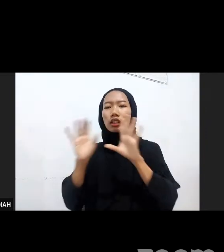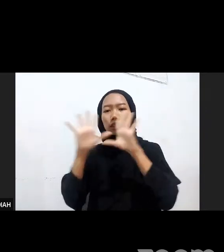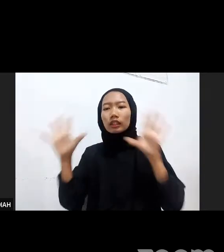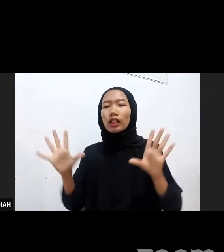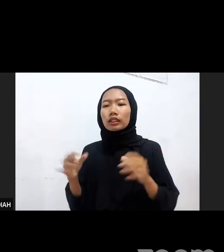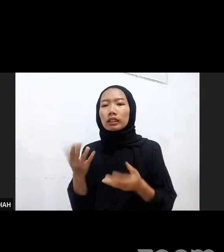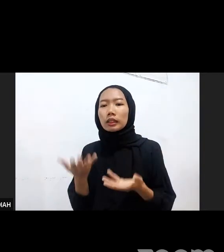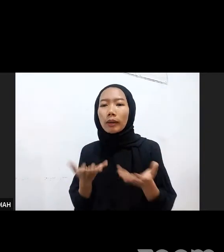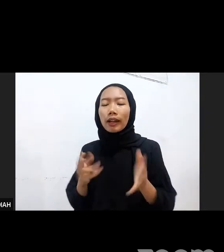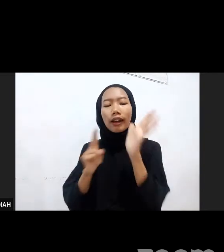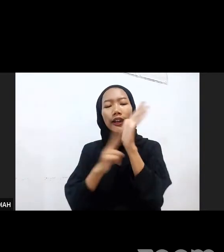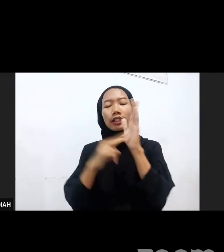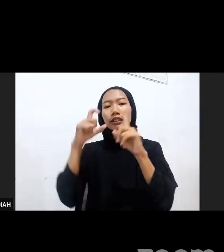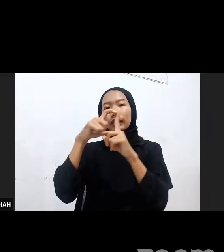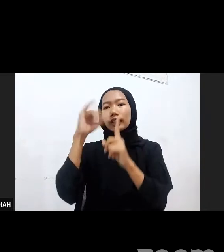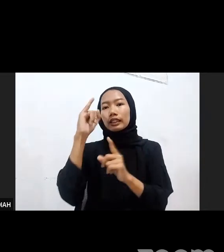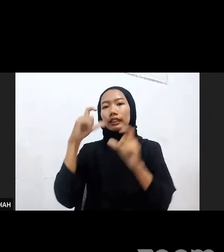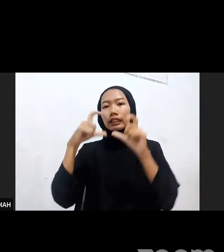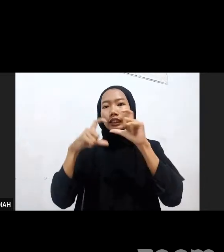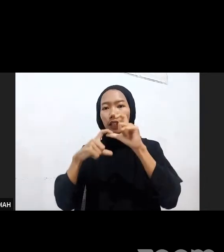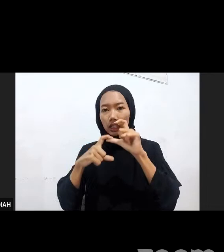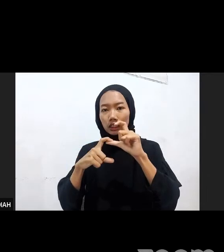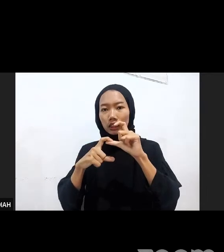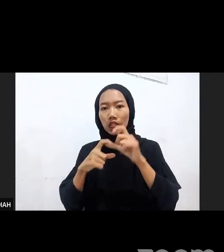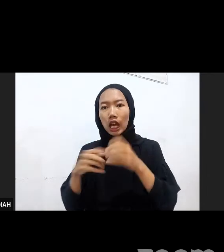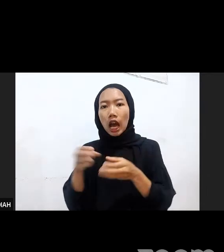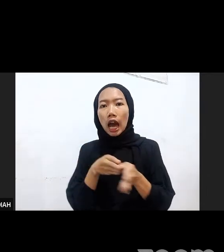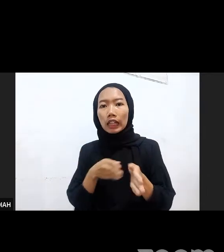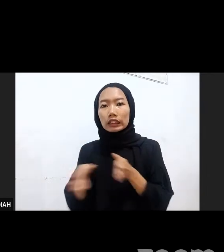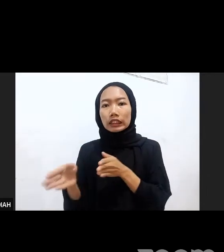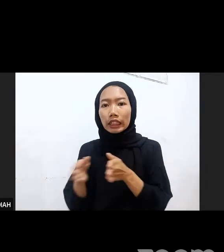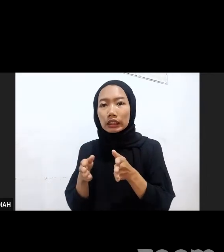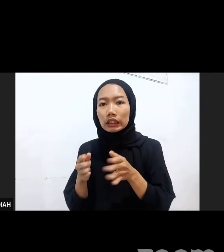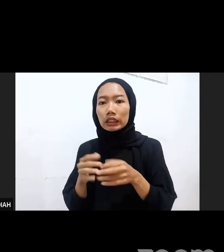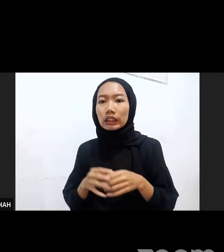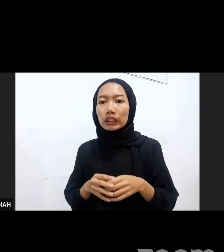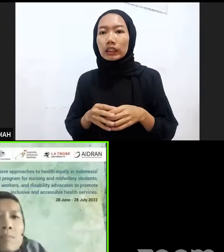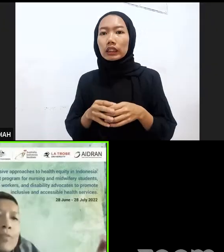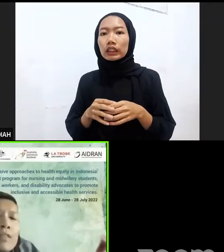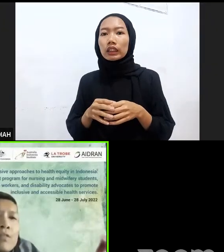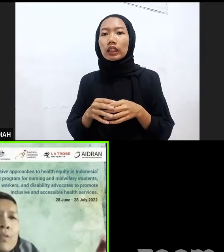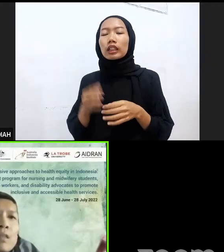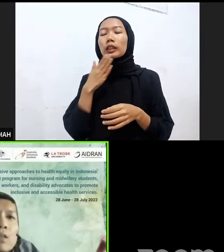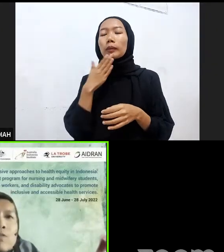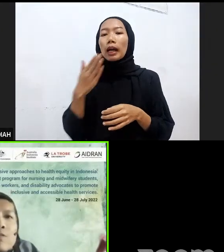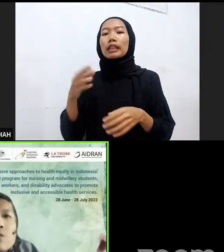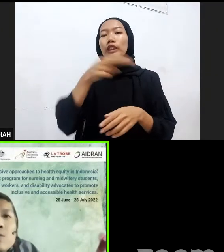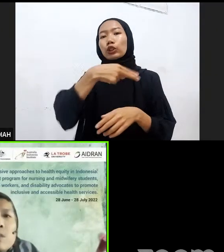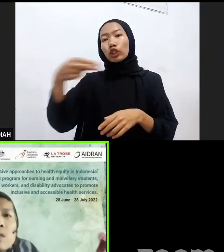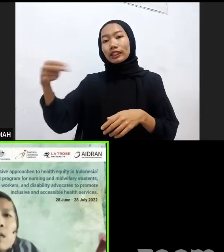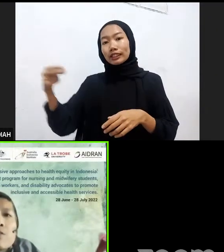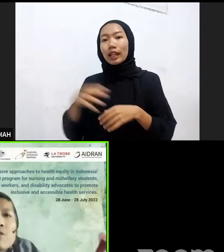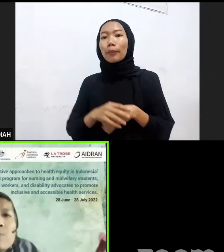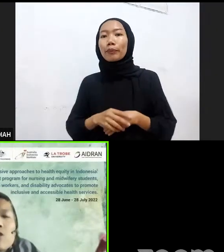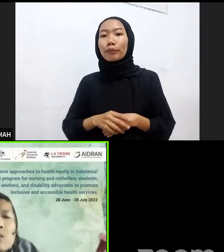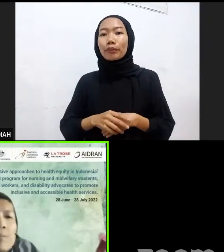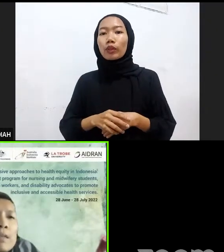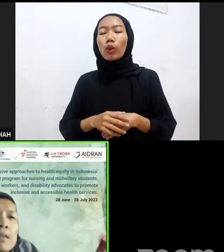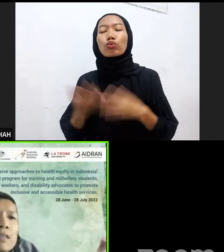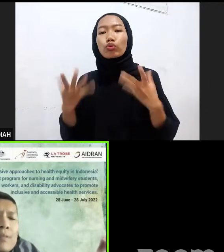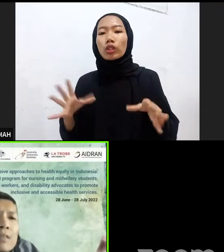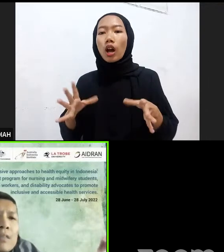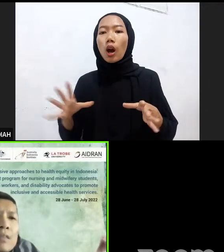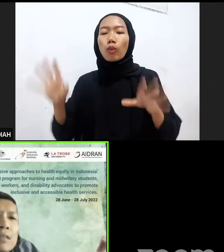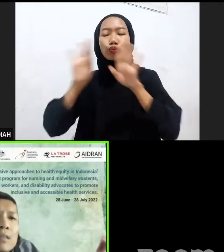Thanks very much, Tricia. That was really insightful and provided us with a lot of new information